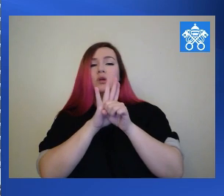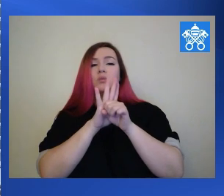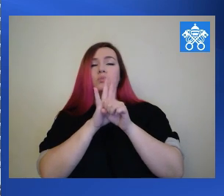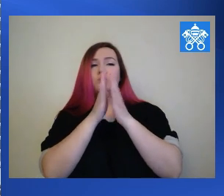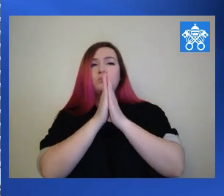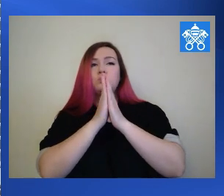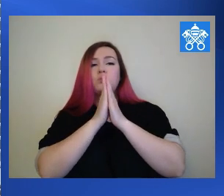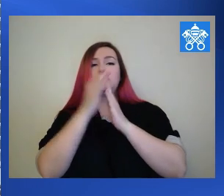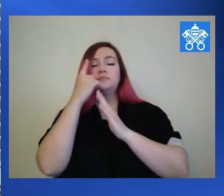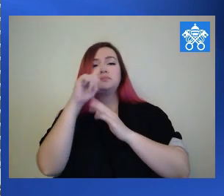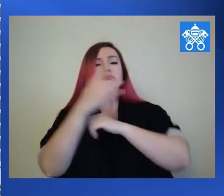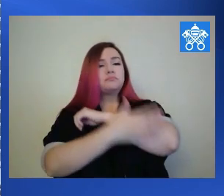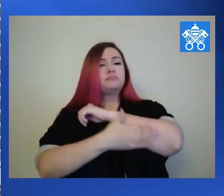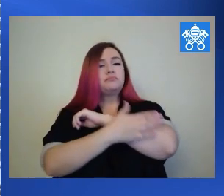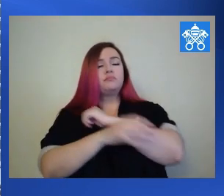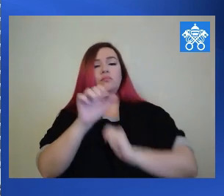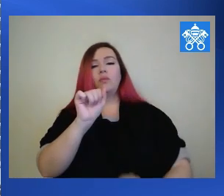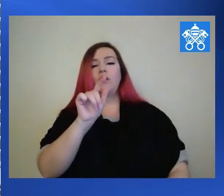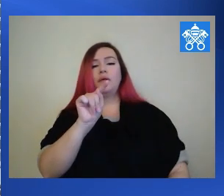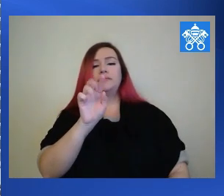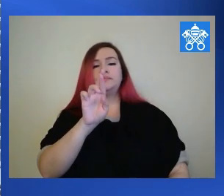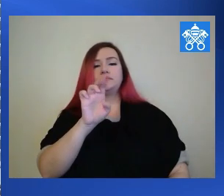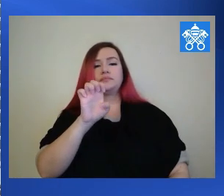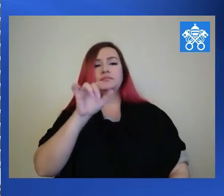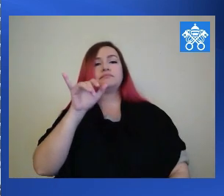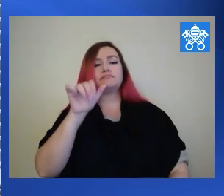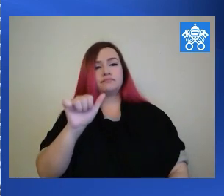Eritrea, and he welcomes the